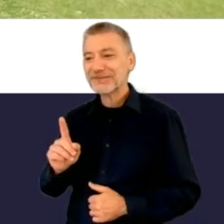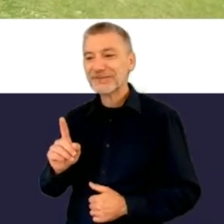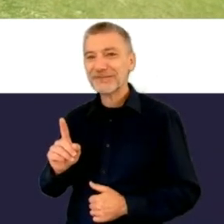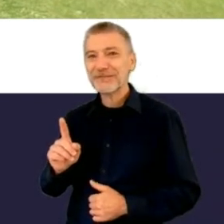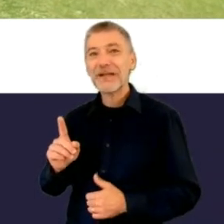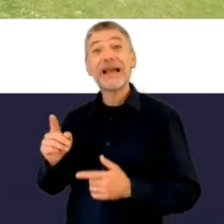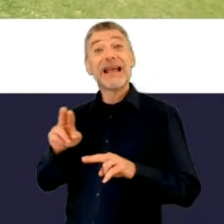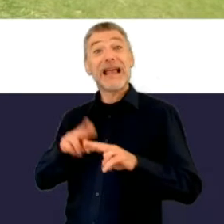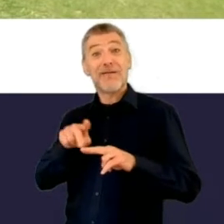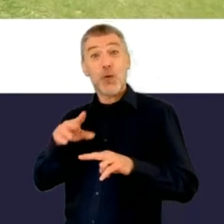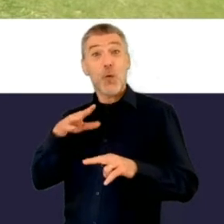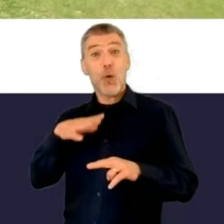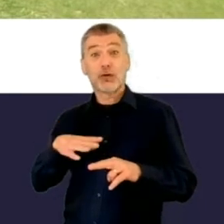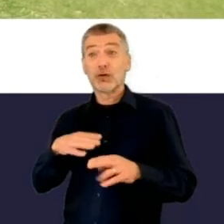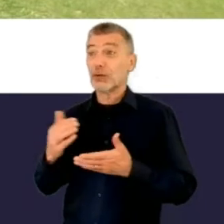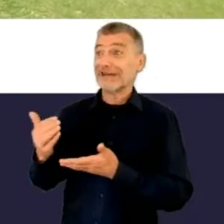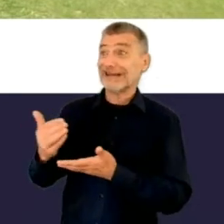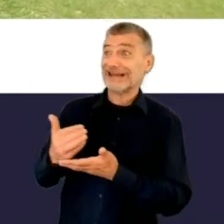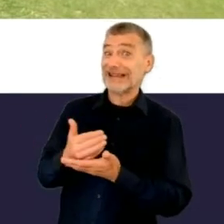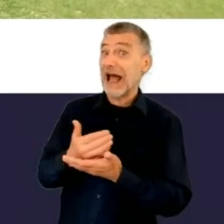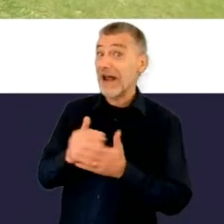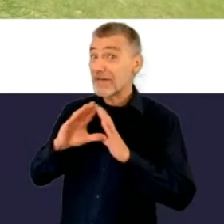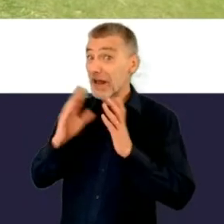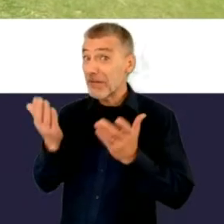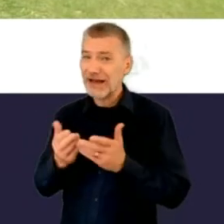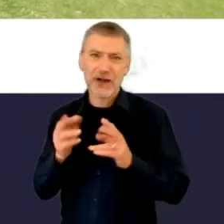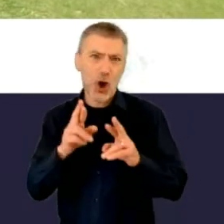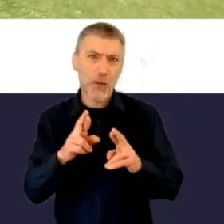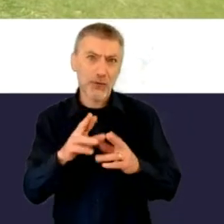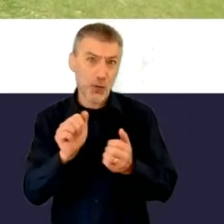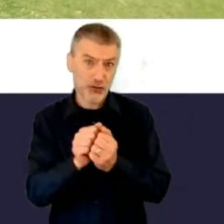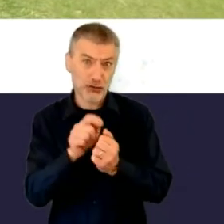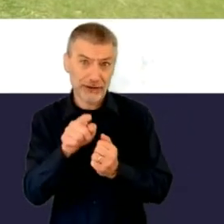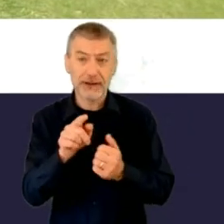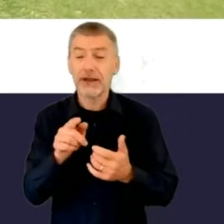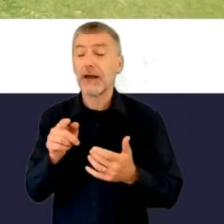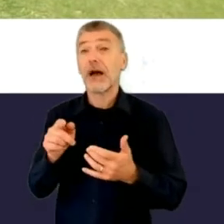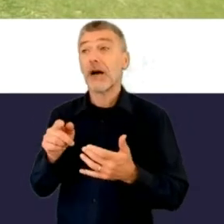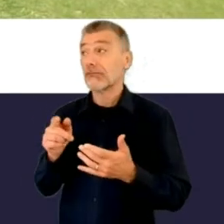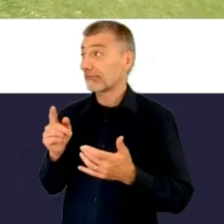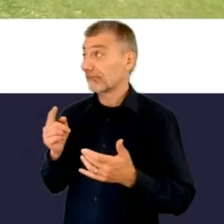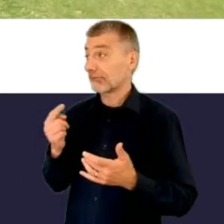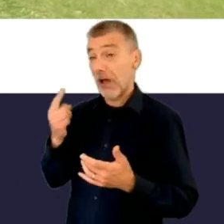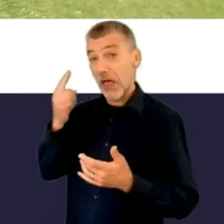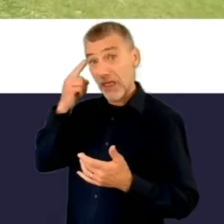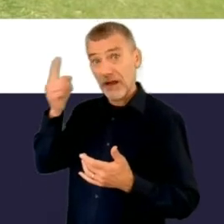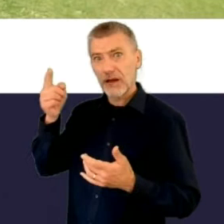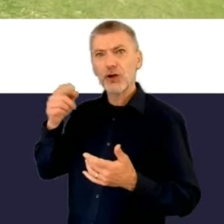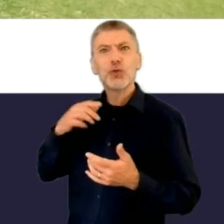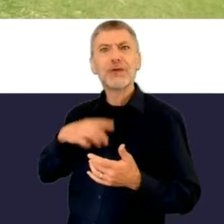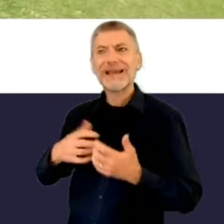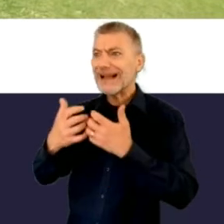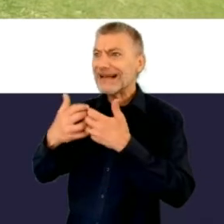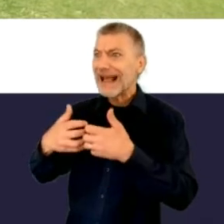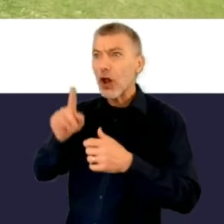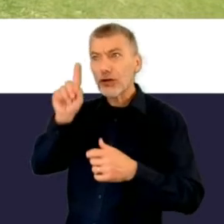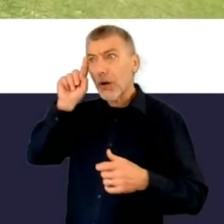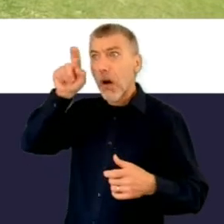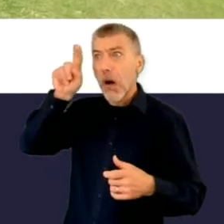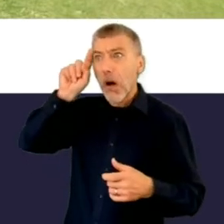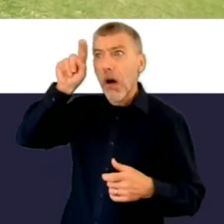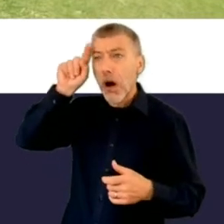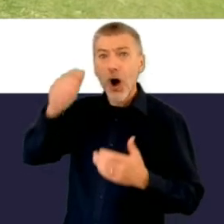planet, which hopefully you do, I think that innovative technology solutions and becoming